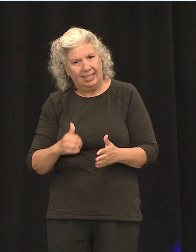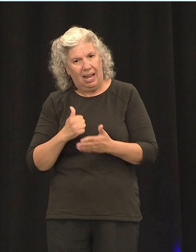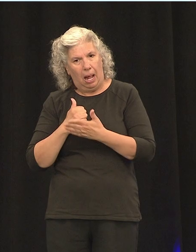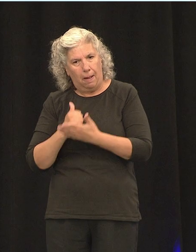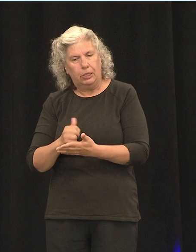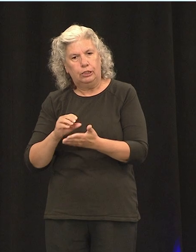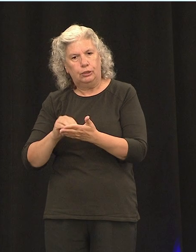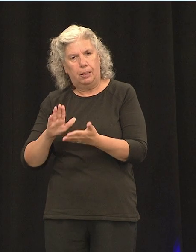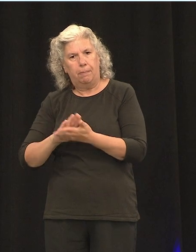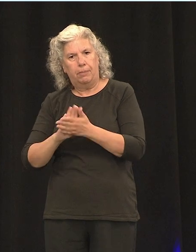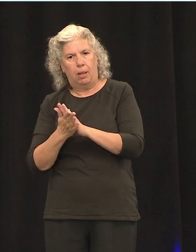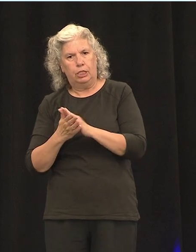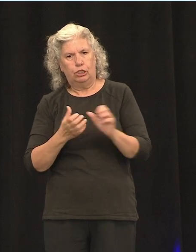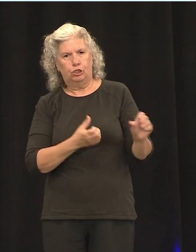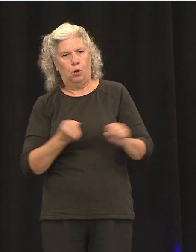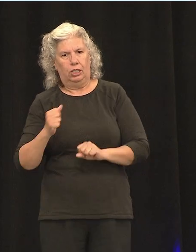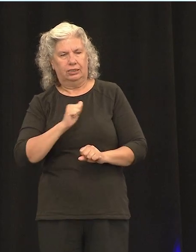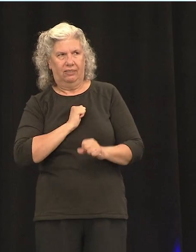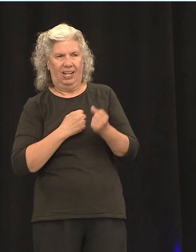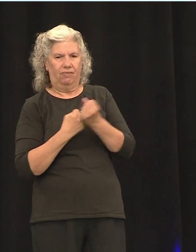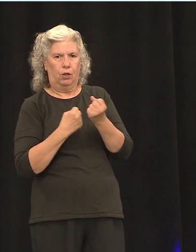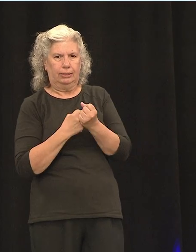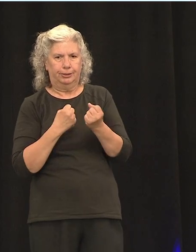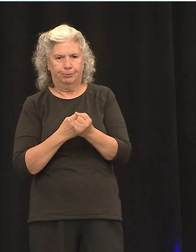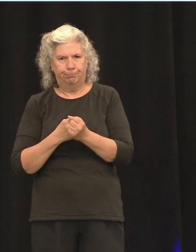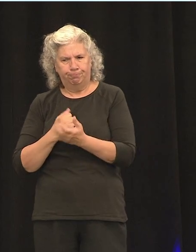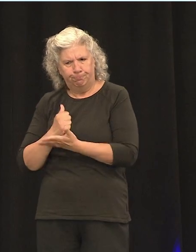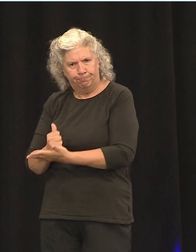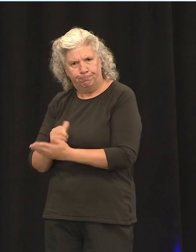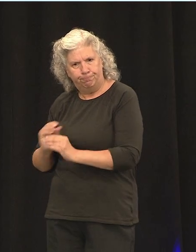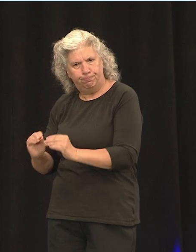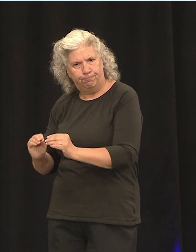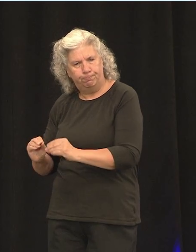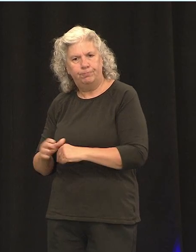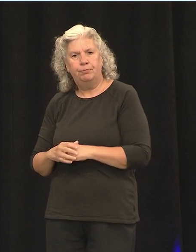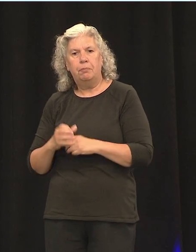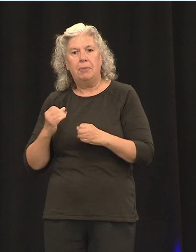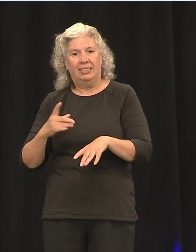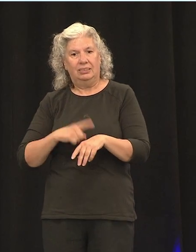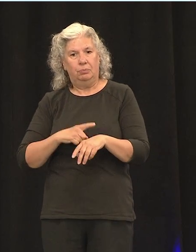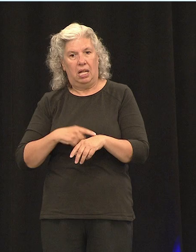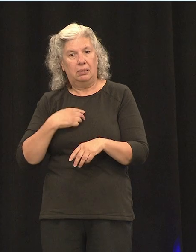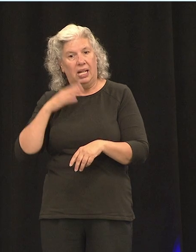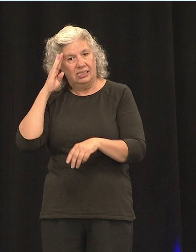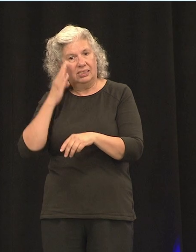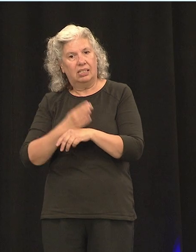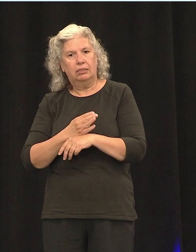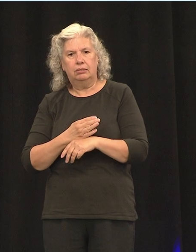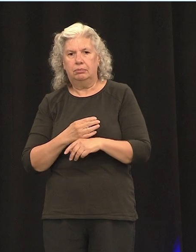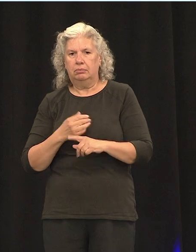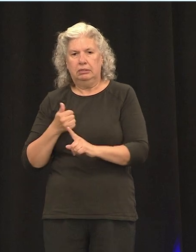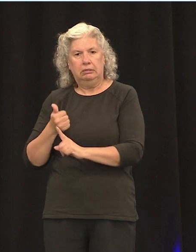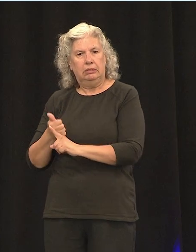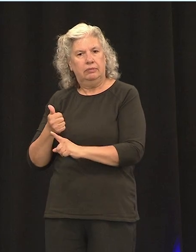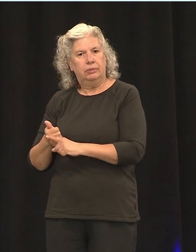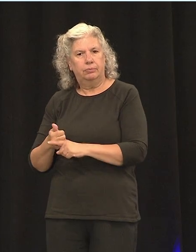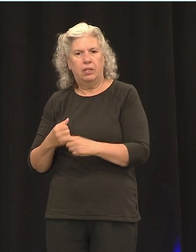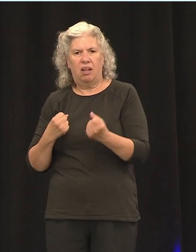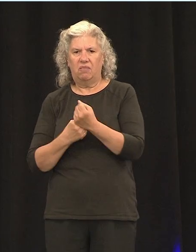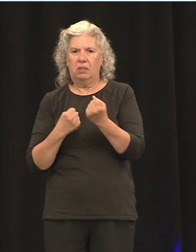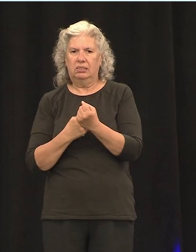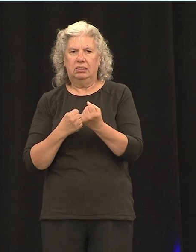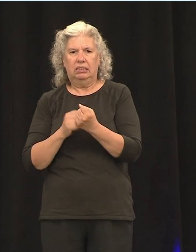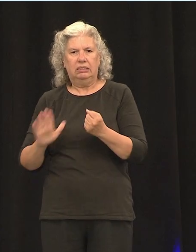where my son can really better self-advocate for his needs than I can. We've had some times when there's conflict